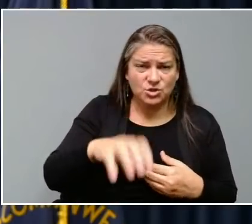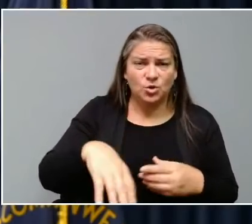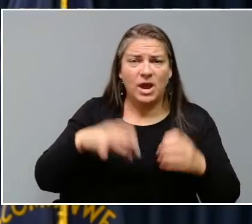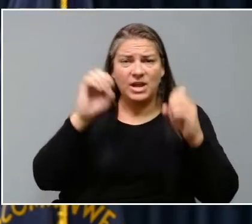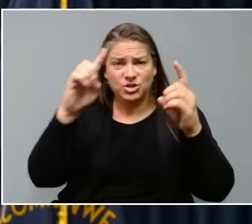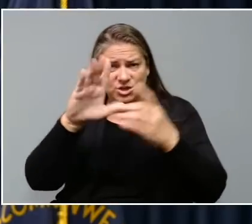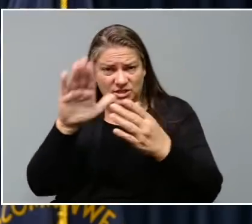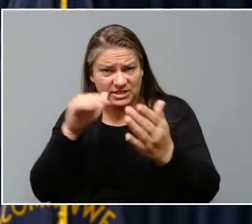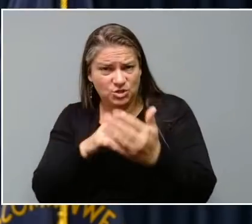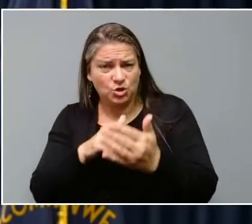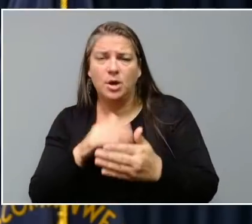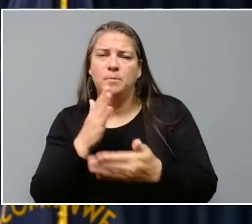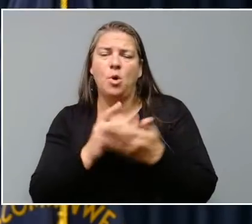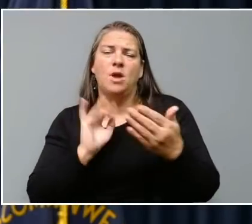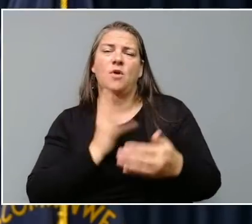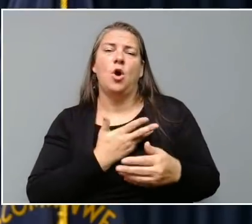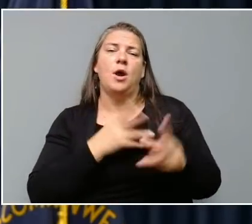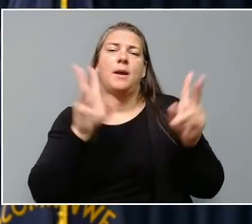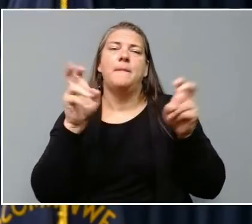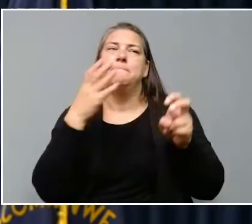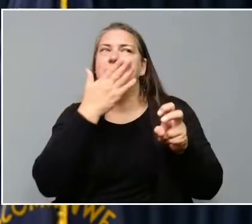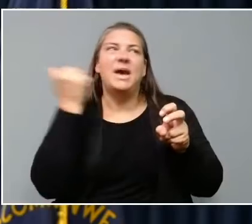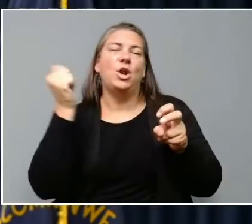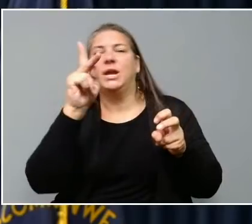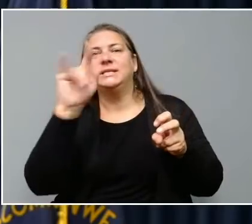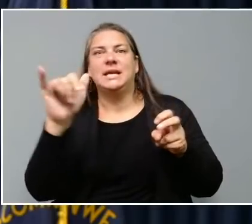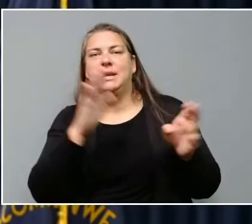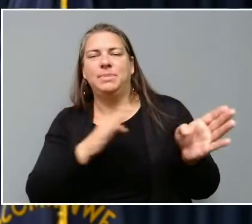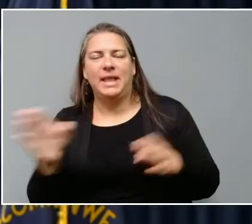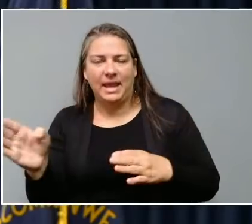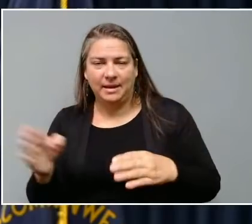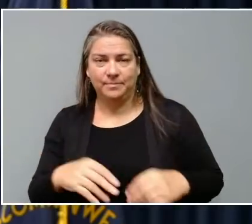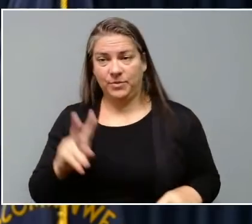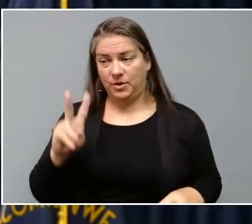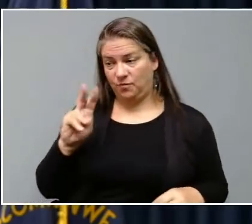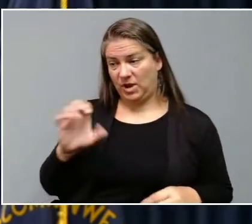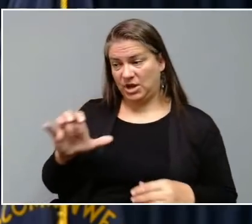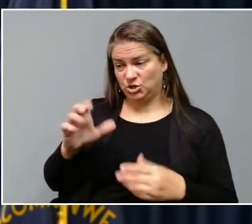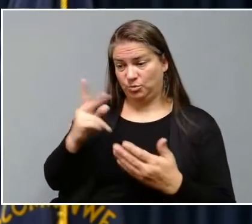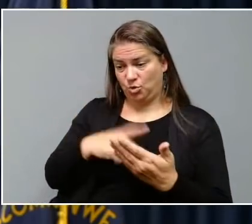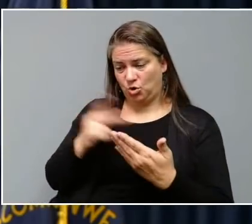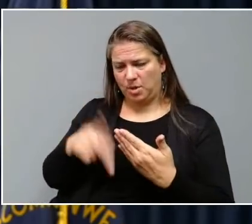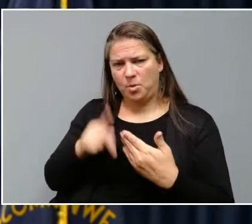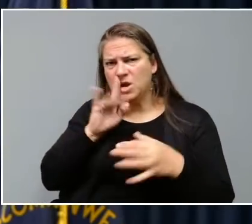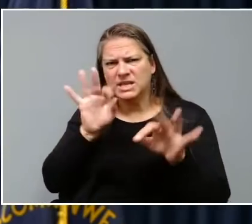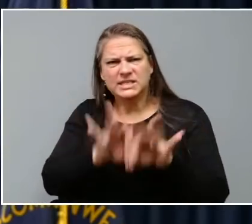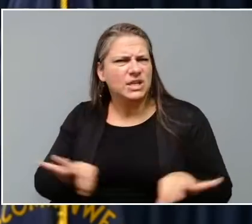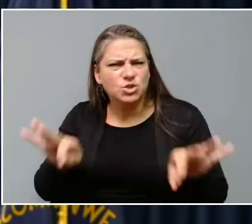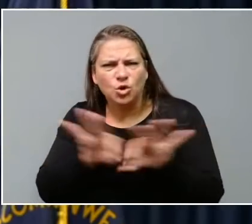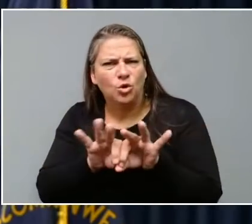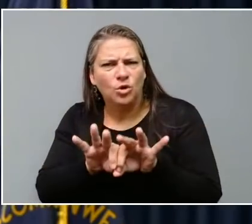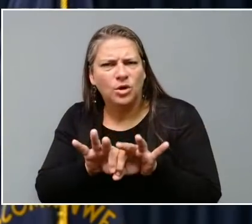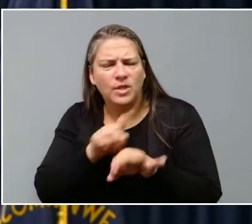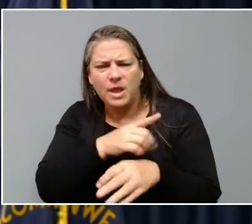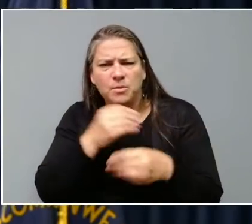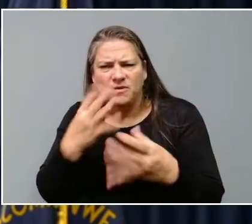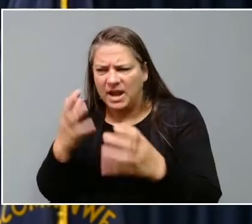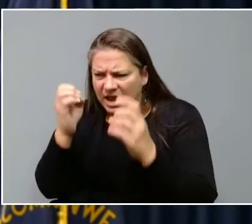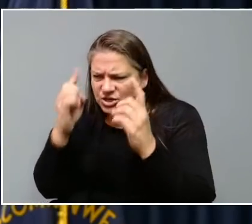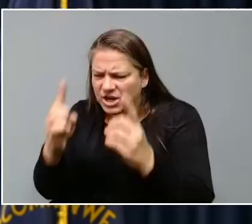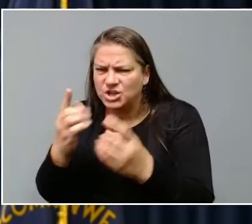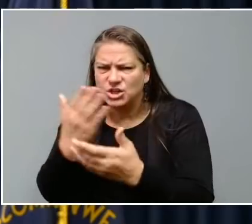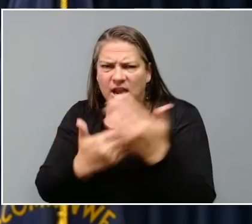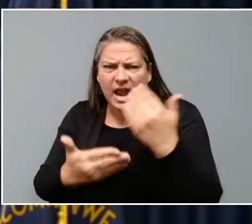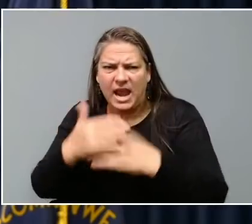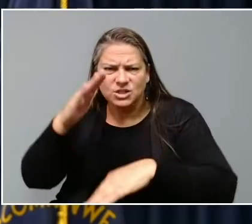part of our Better Kentucky plan. Our vocational programs are essential. They provide high-quality education, hands-on experience for